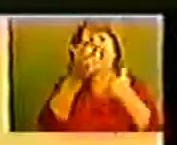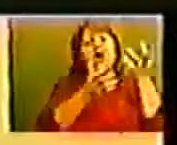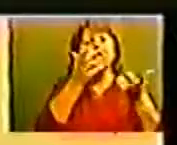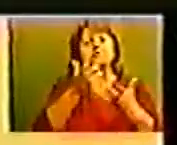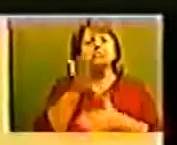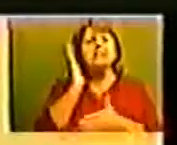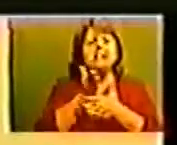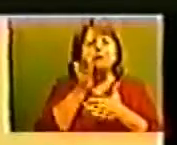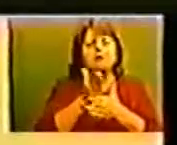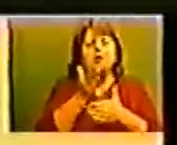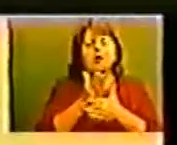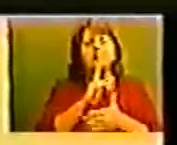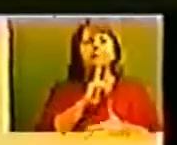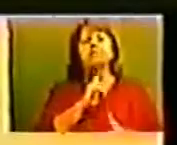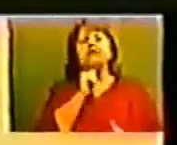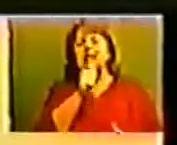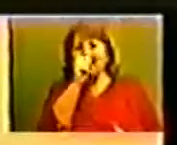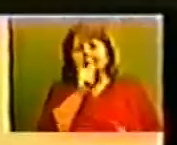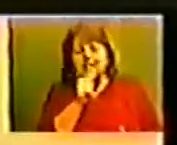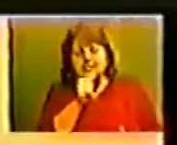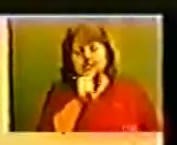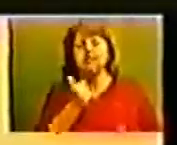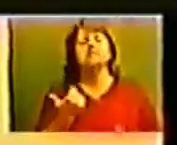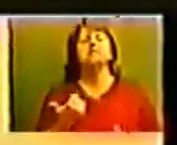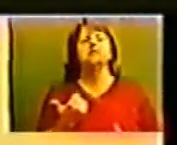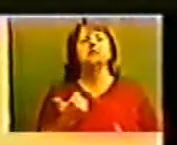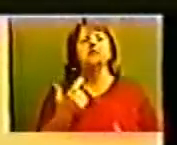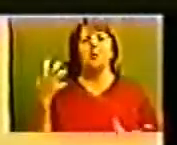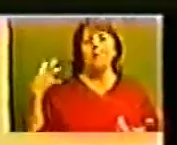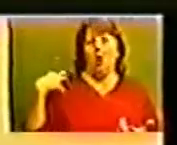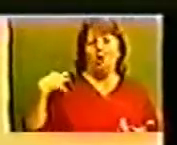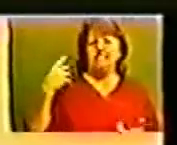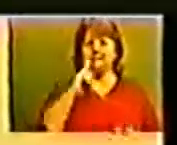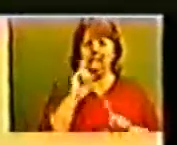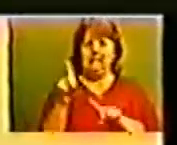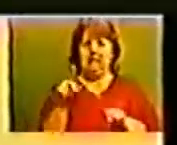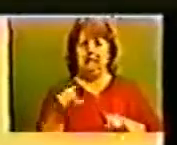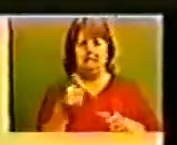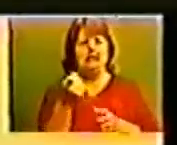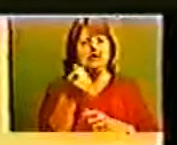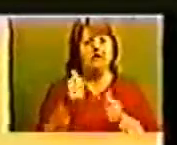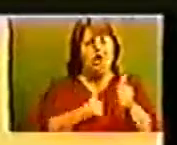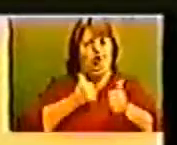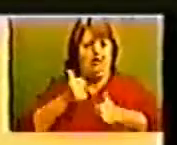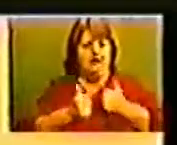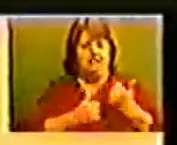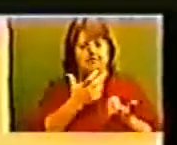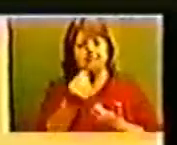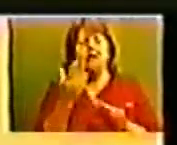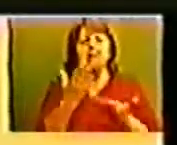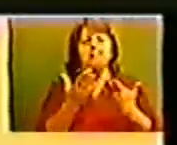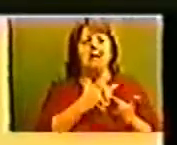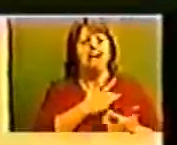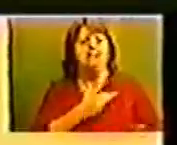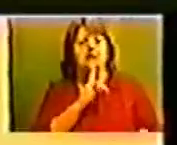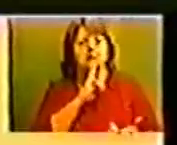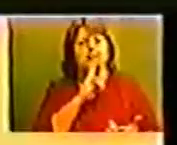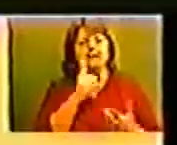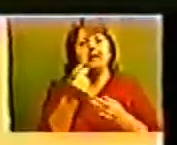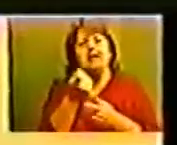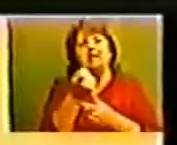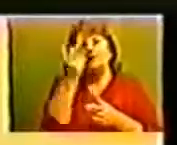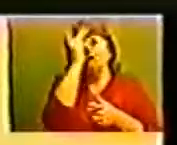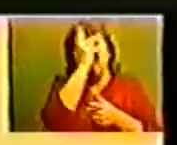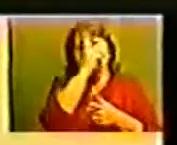be impatient, a little more than the most of us, be bossy, maybe aggressive, and they might tend to be somewhat